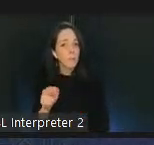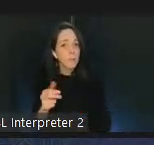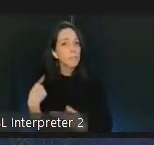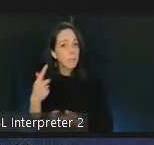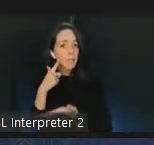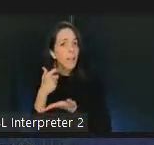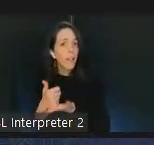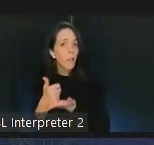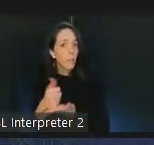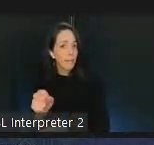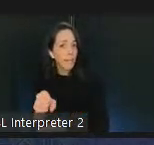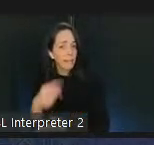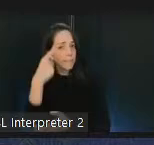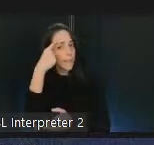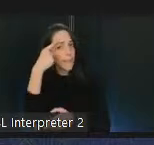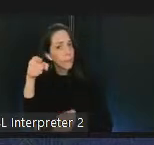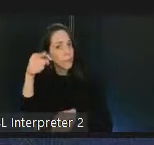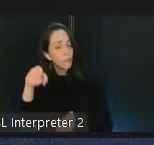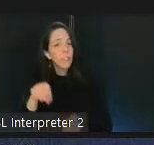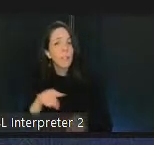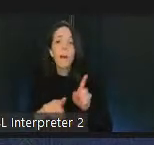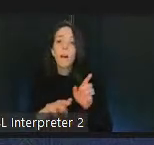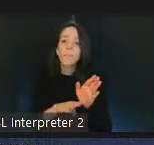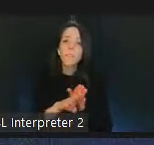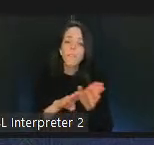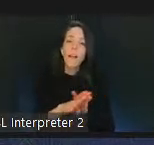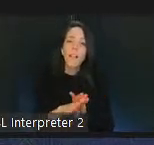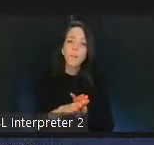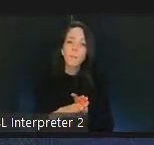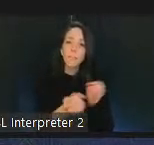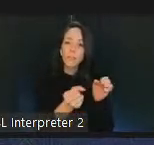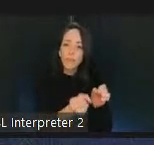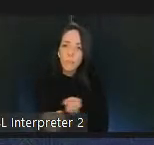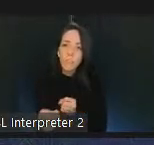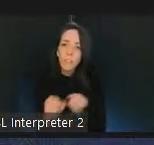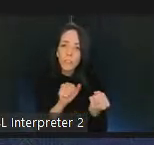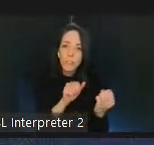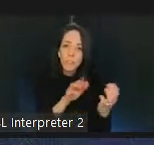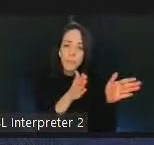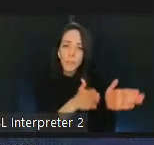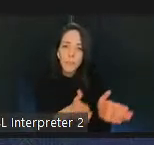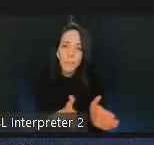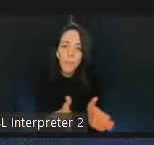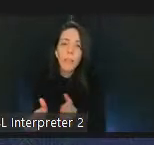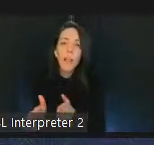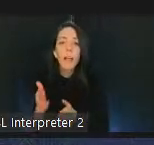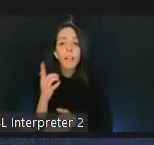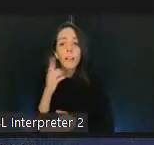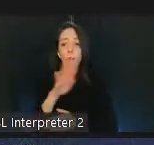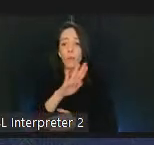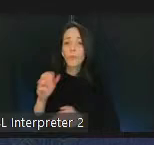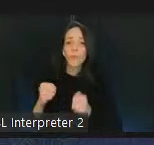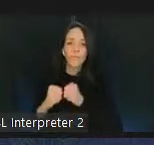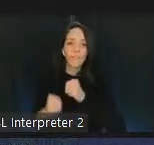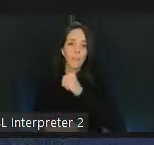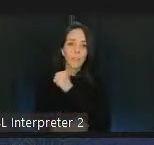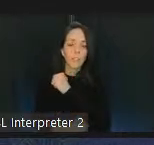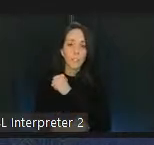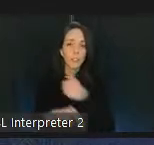the creation of the strategic plan as your foundation for an agreed upon